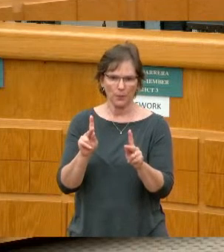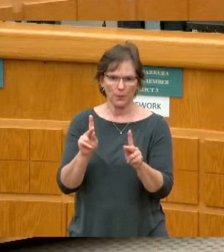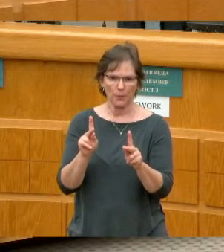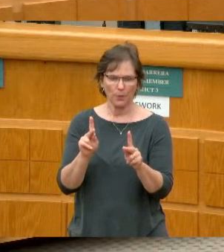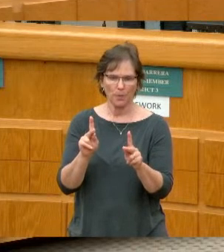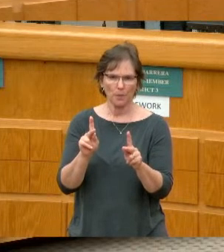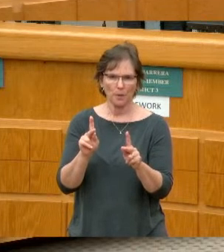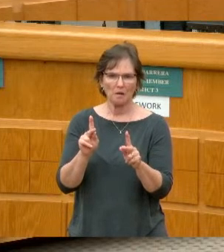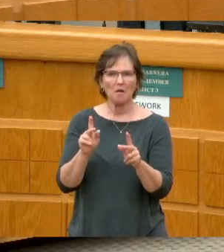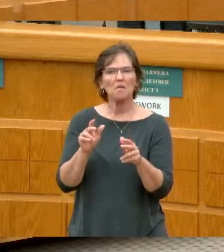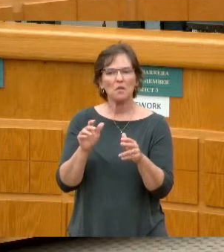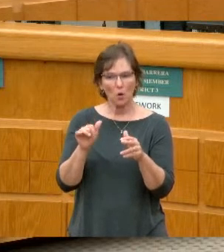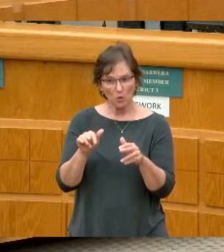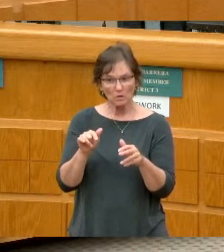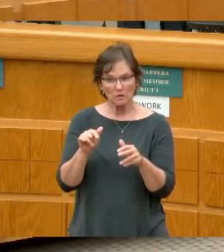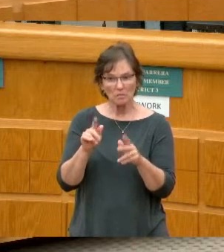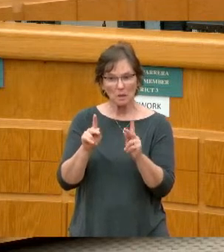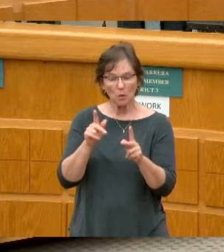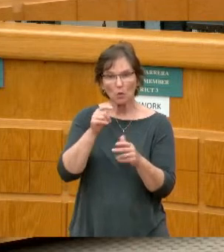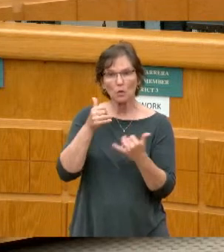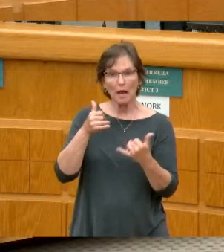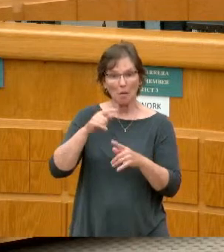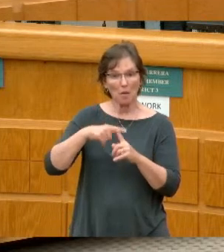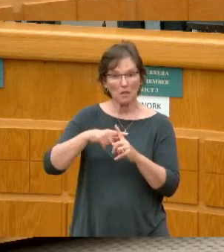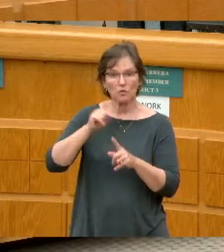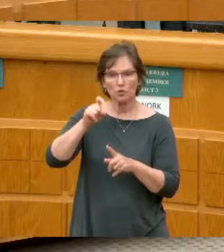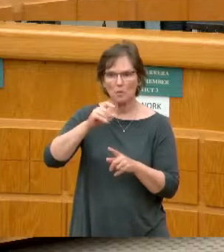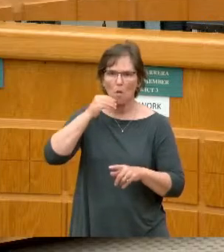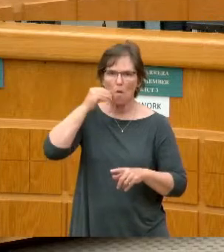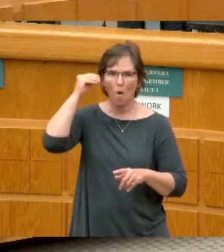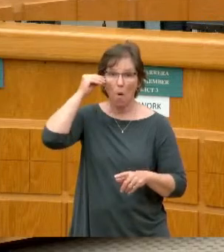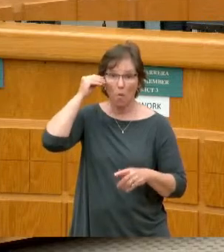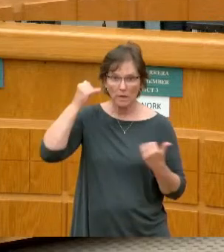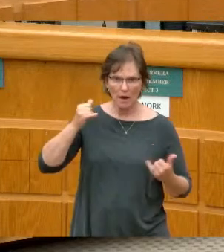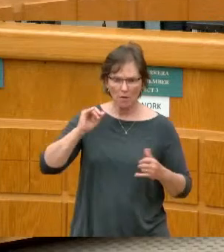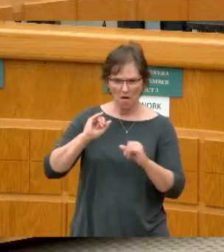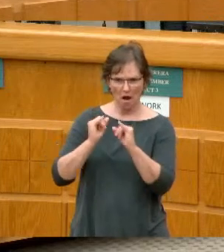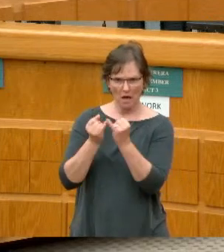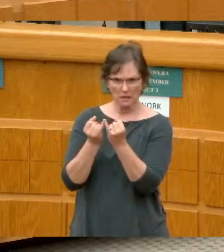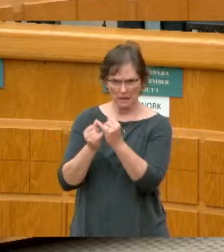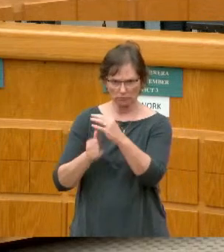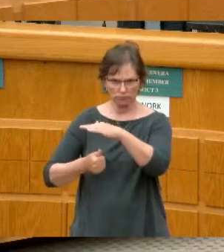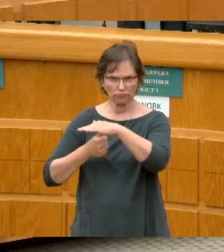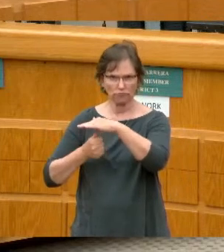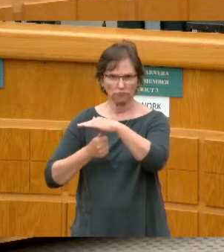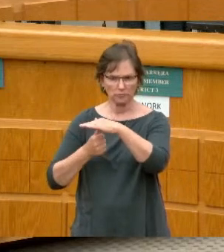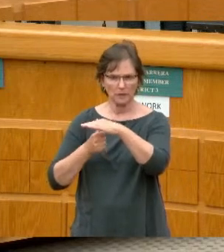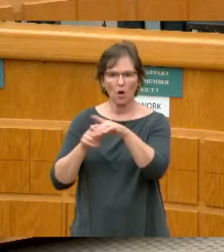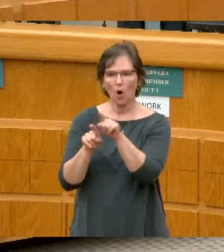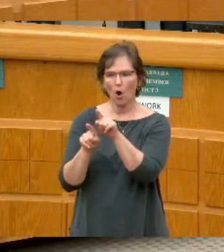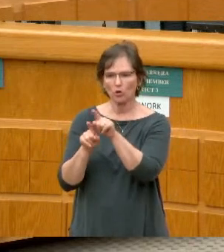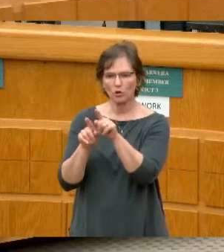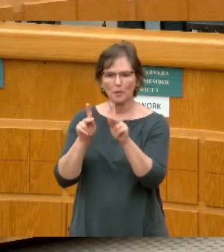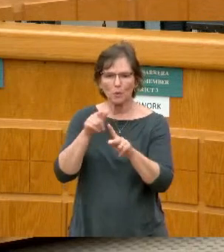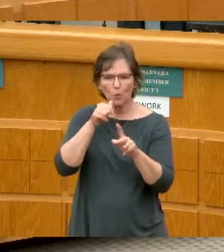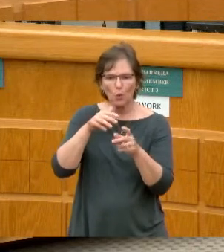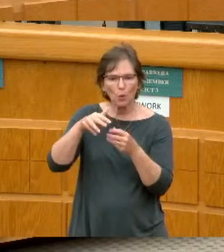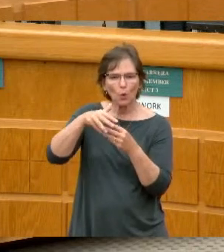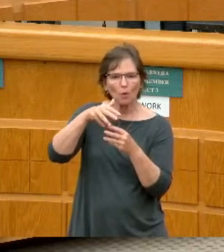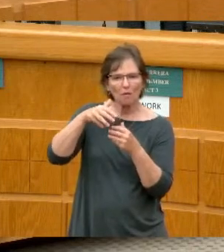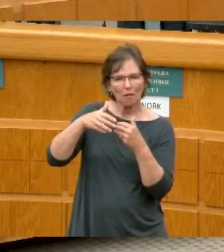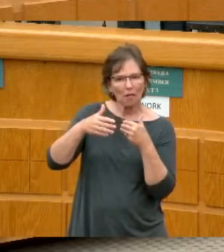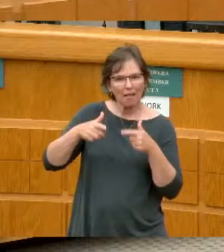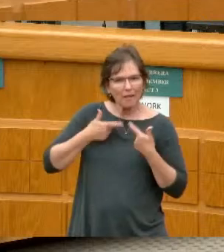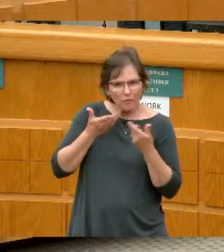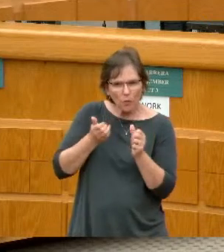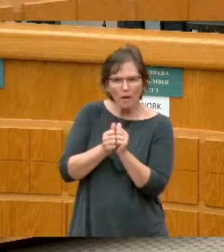20,746 people that have actually recovered from this virus. So it leaves us, after you take out the number of deaths, it leaves us